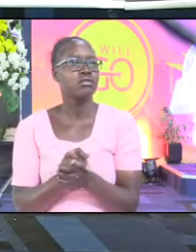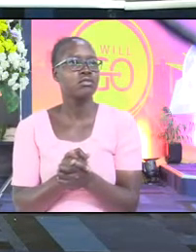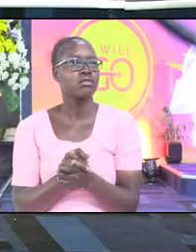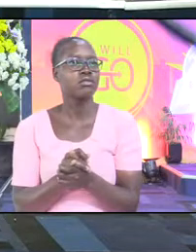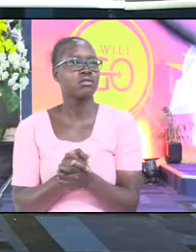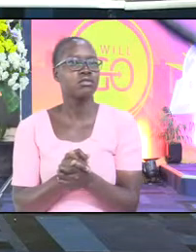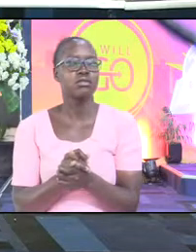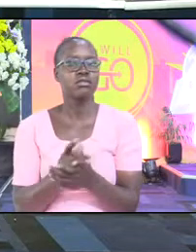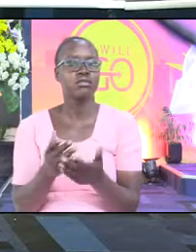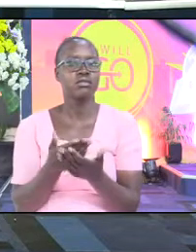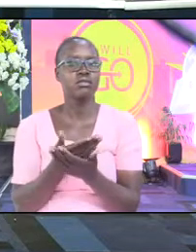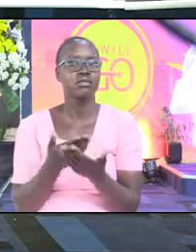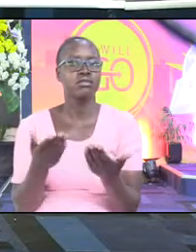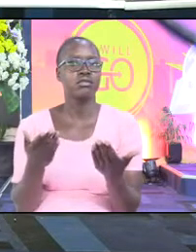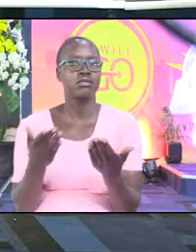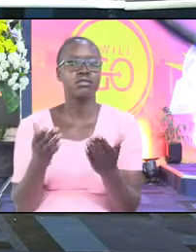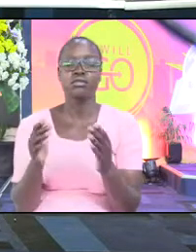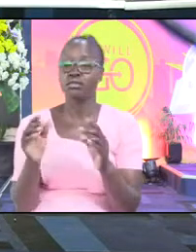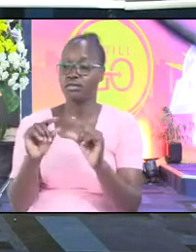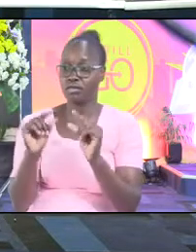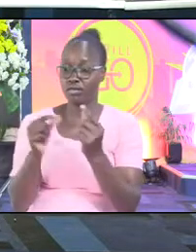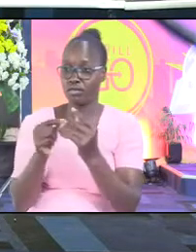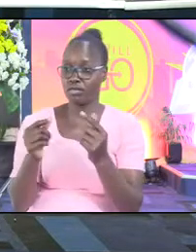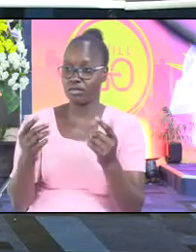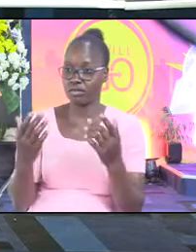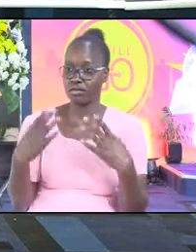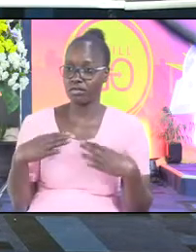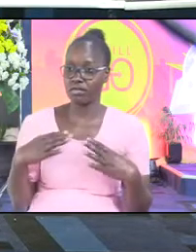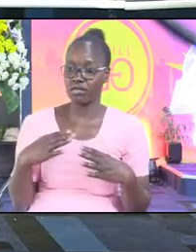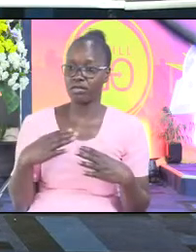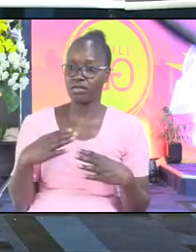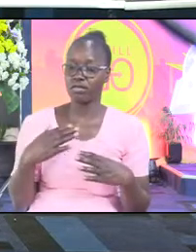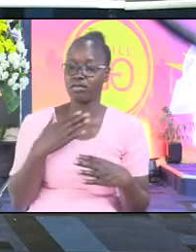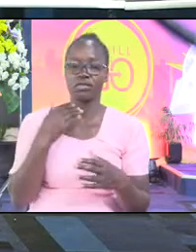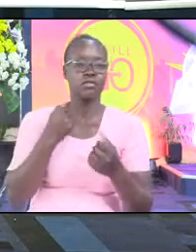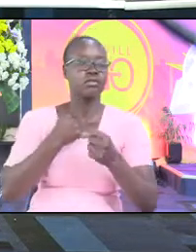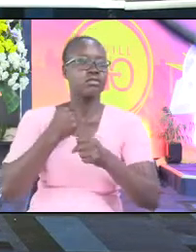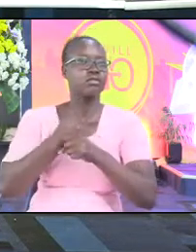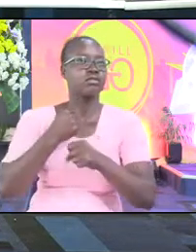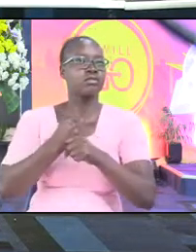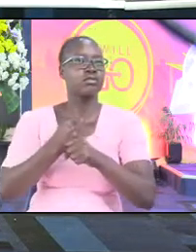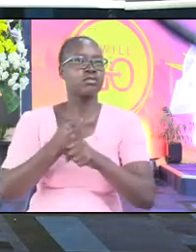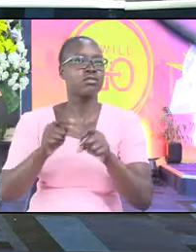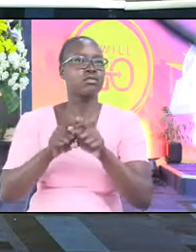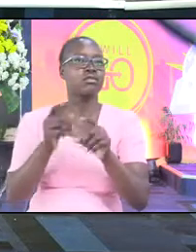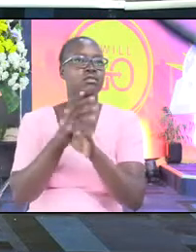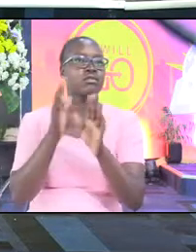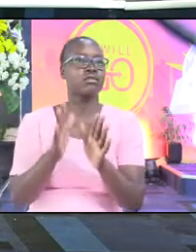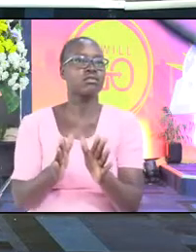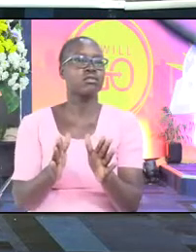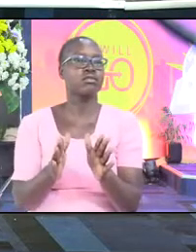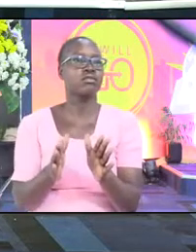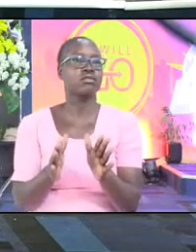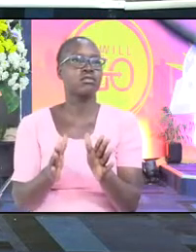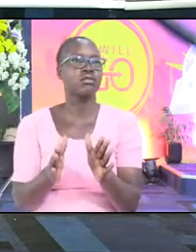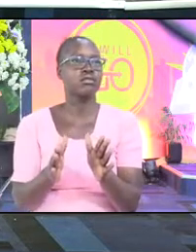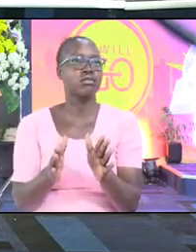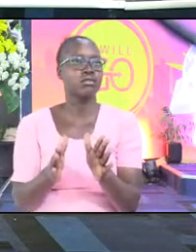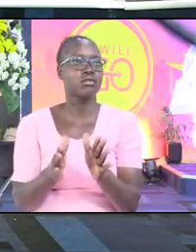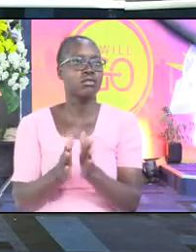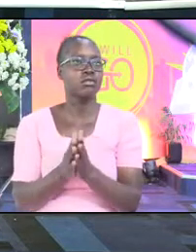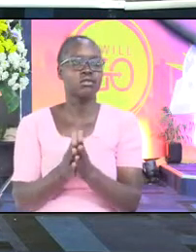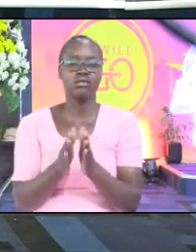God wants a group of people who want to act like Christians. I